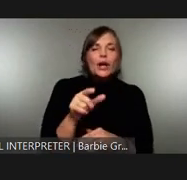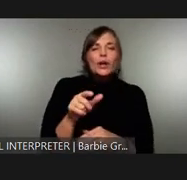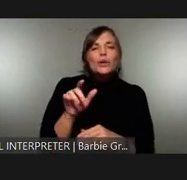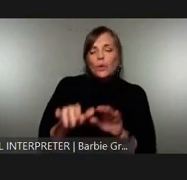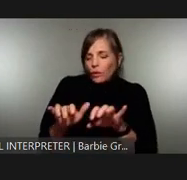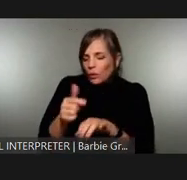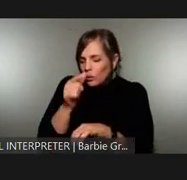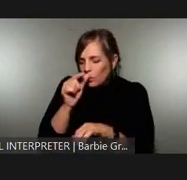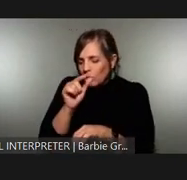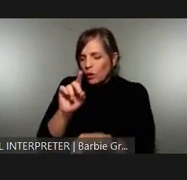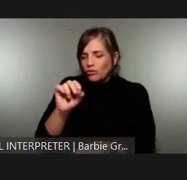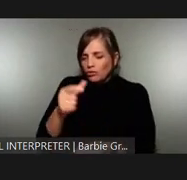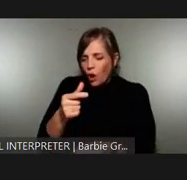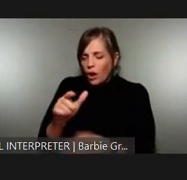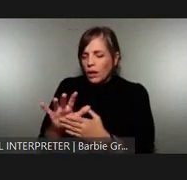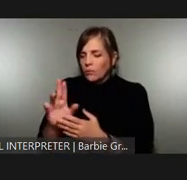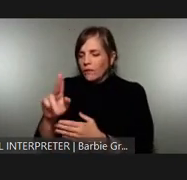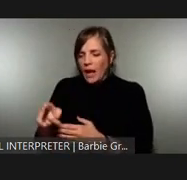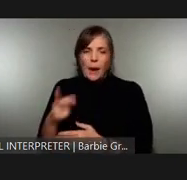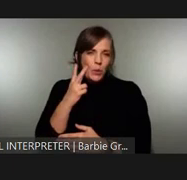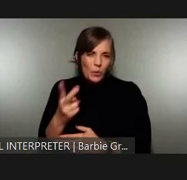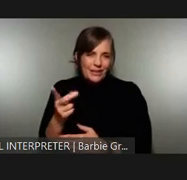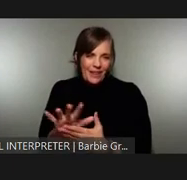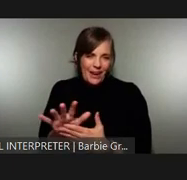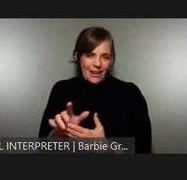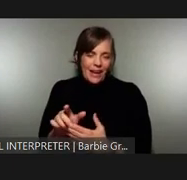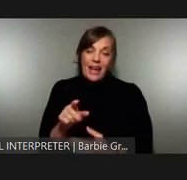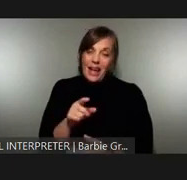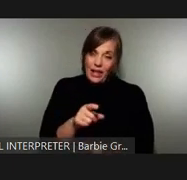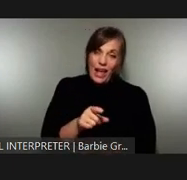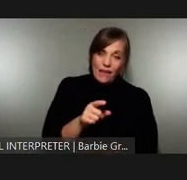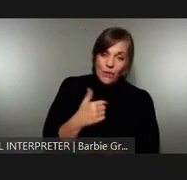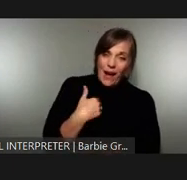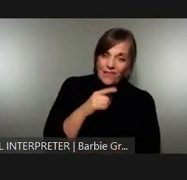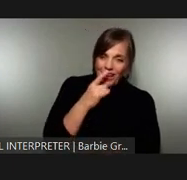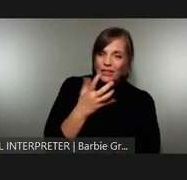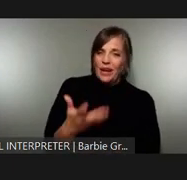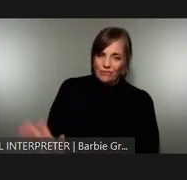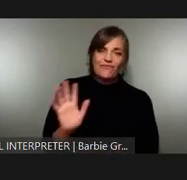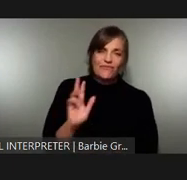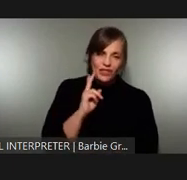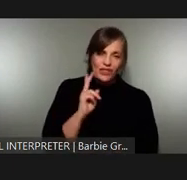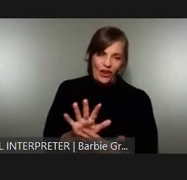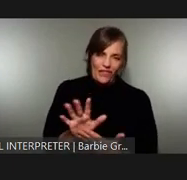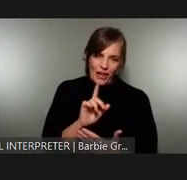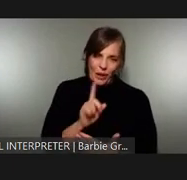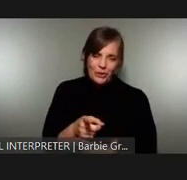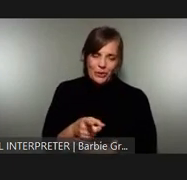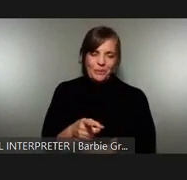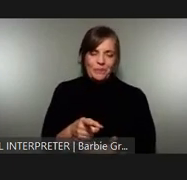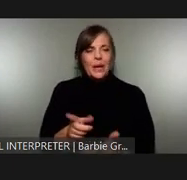dog in the movie Up and you'll get a sense of the squirrel video. If you've got kids, you've certainly seen the video. But the point is that criticality of